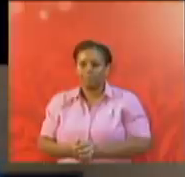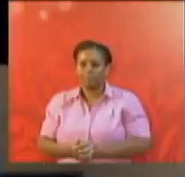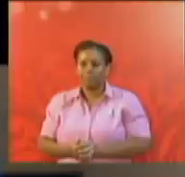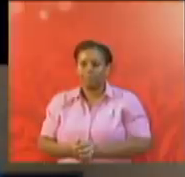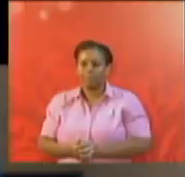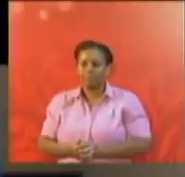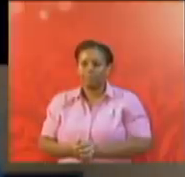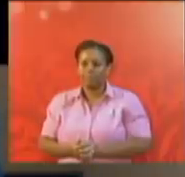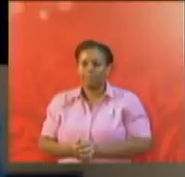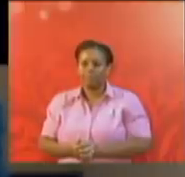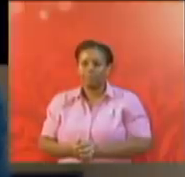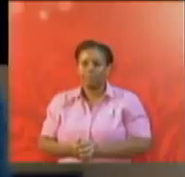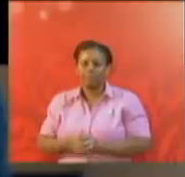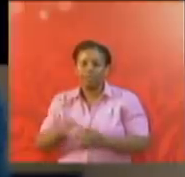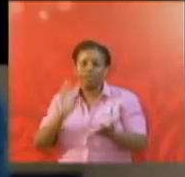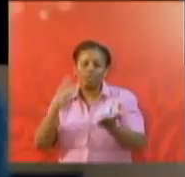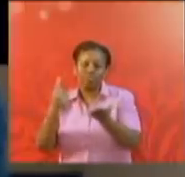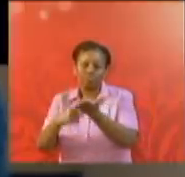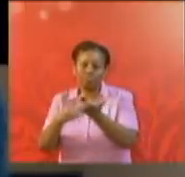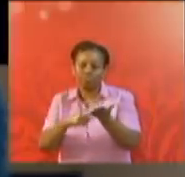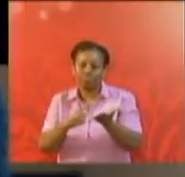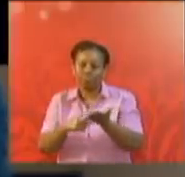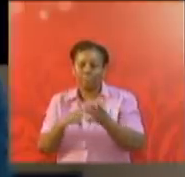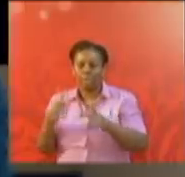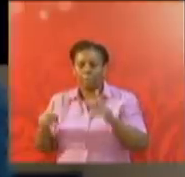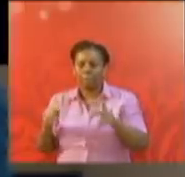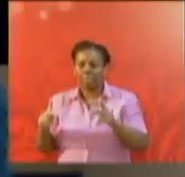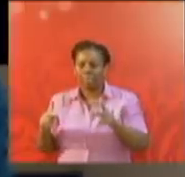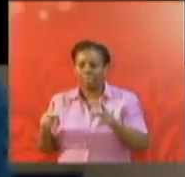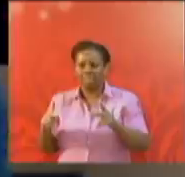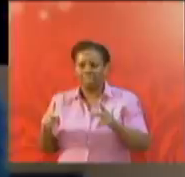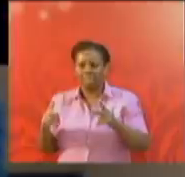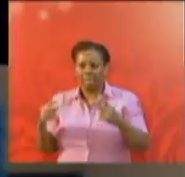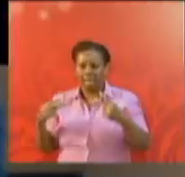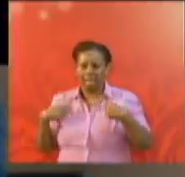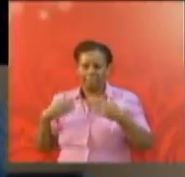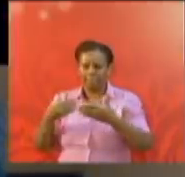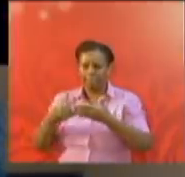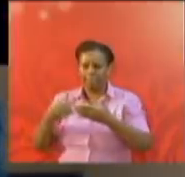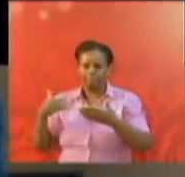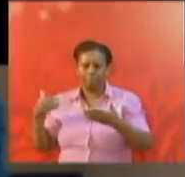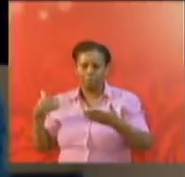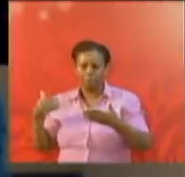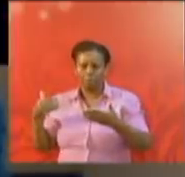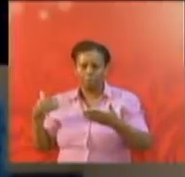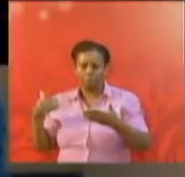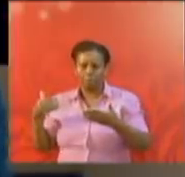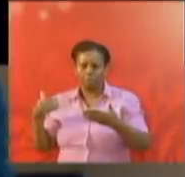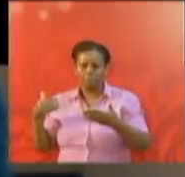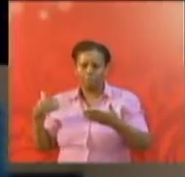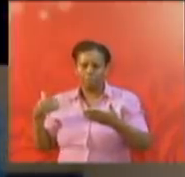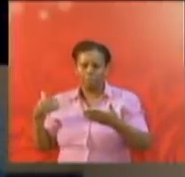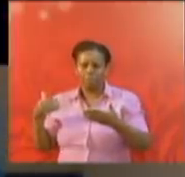Have you been experiencing patients lately or finding patients locally who have been experiencing